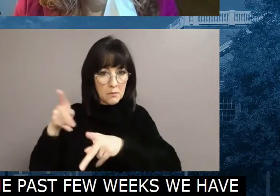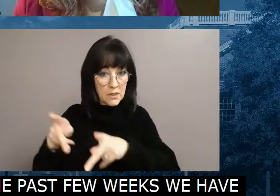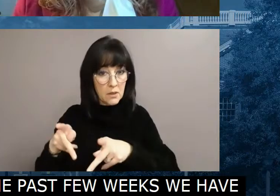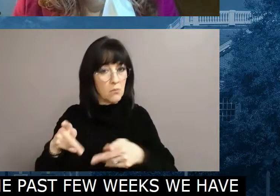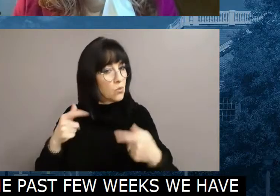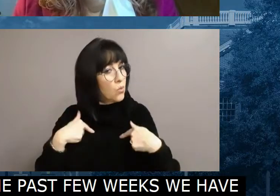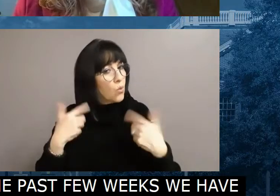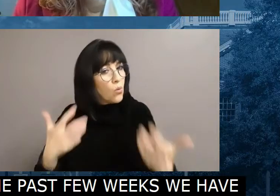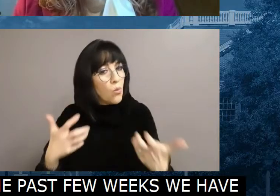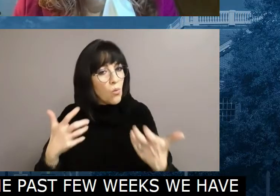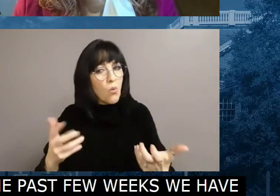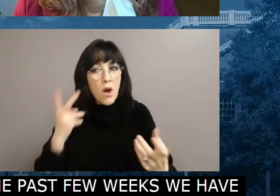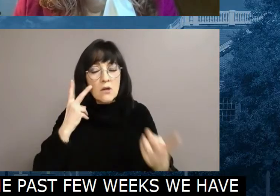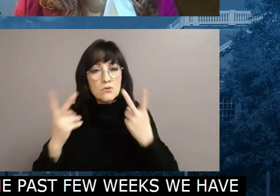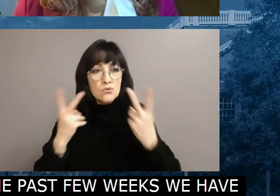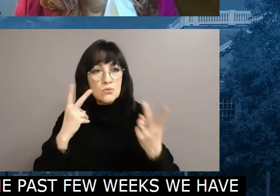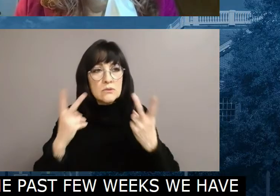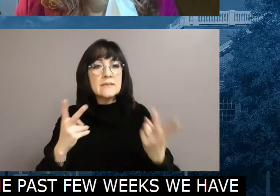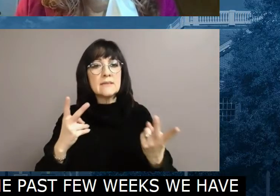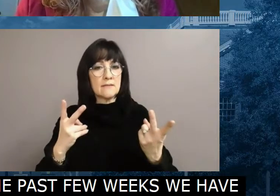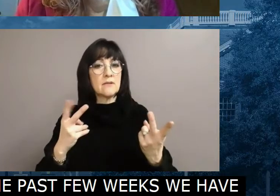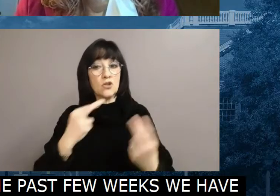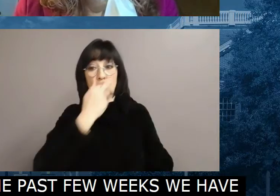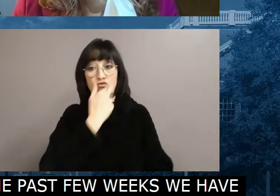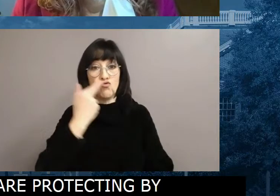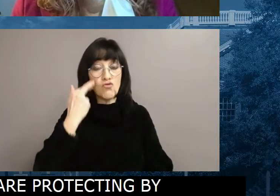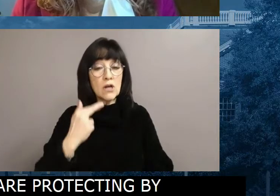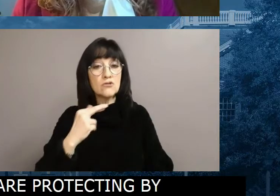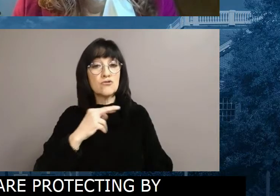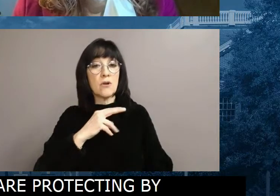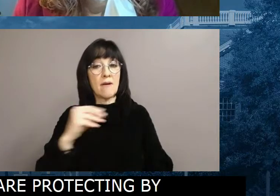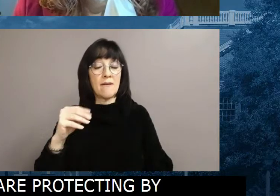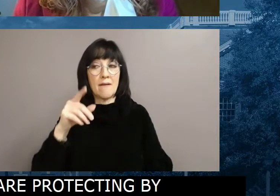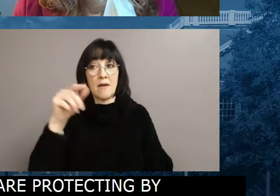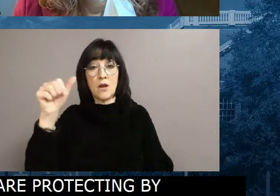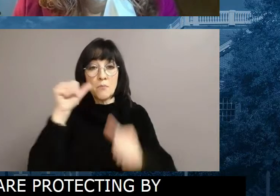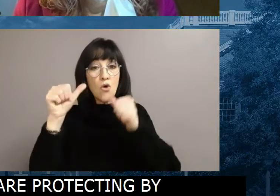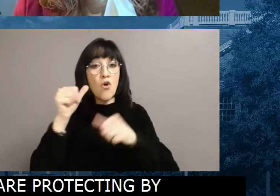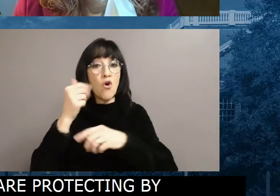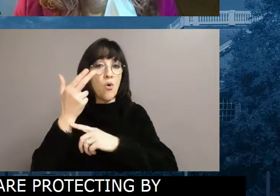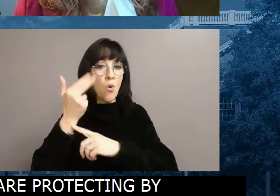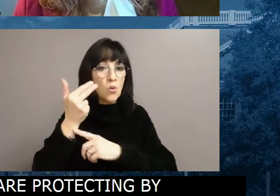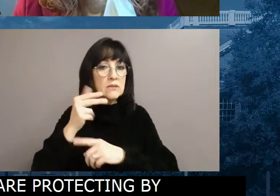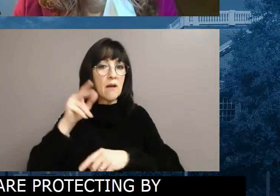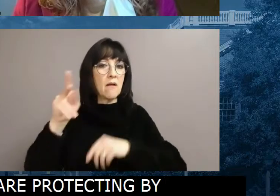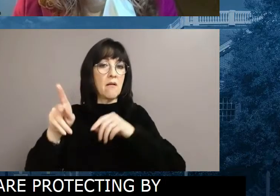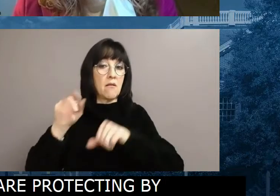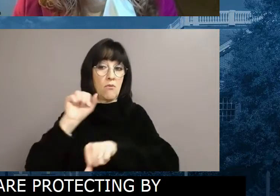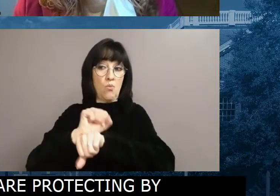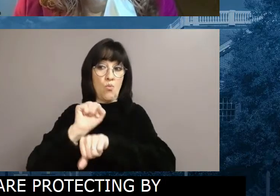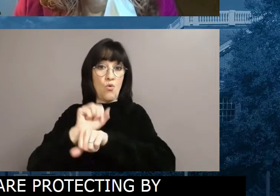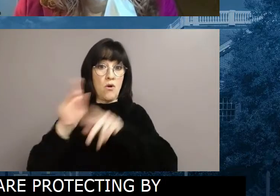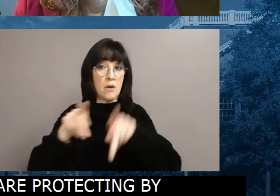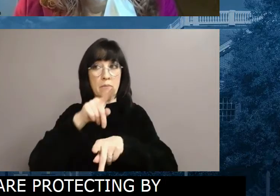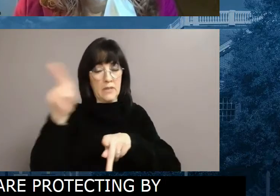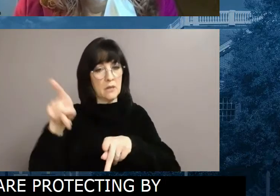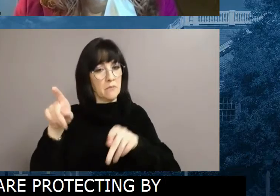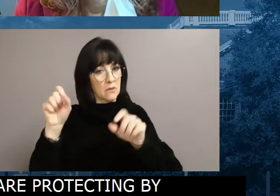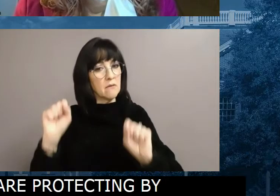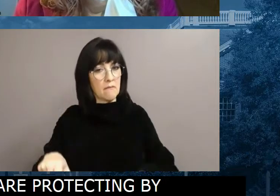hospitality workers, our frontline workers in the towns and municipalities. And